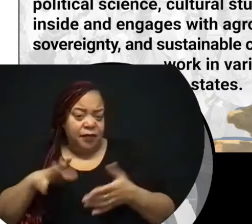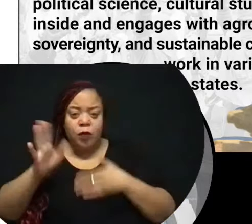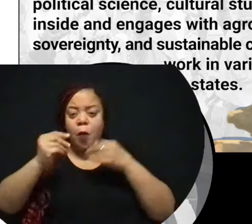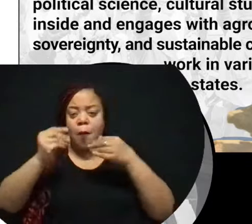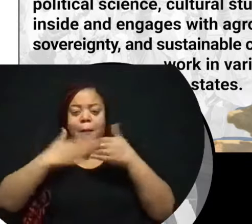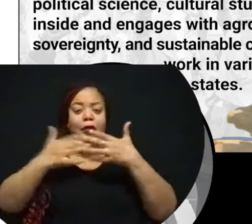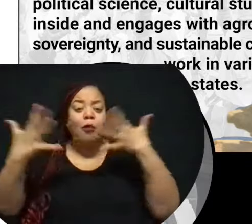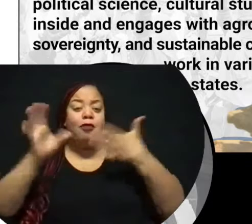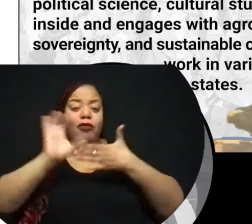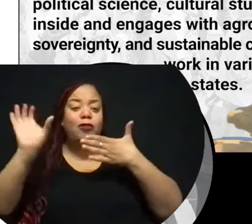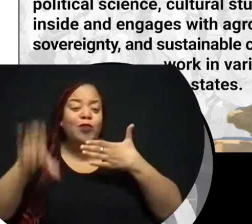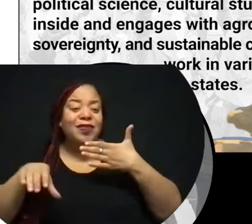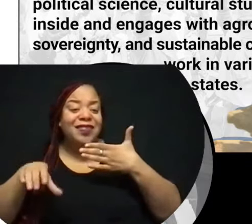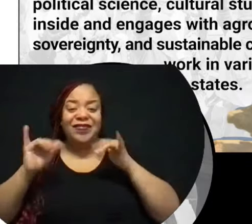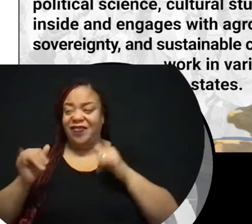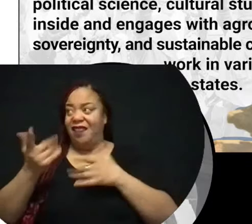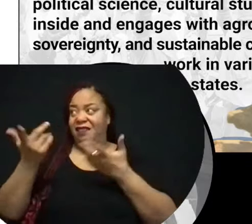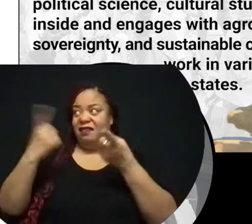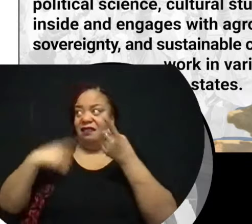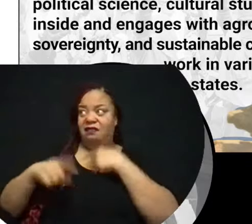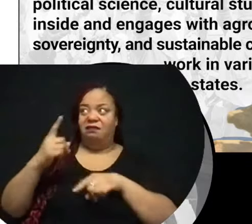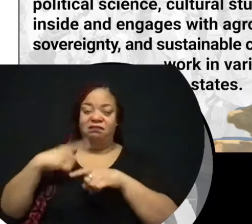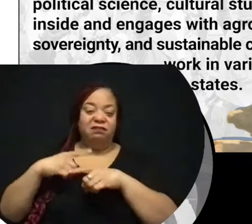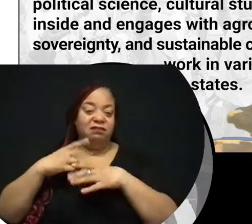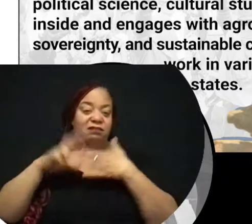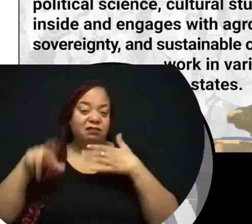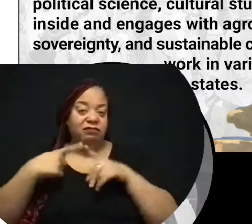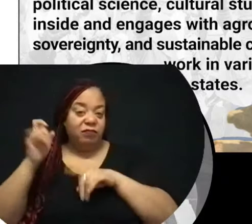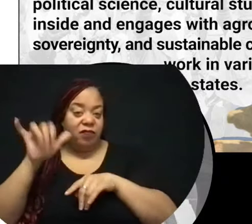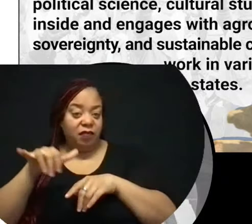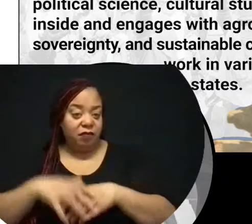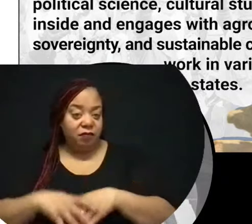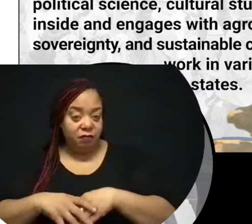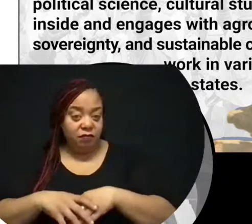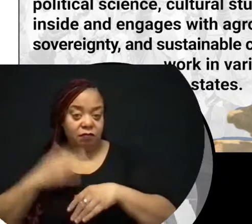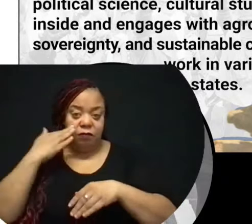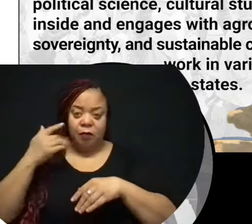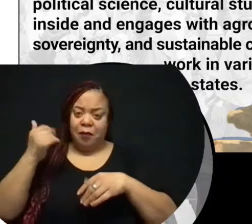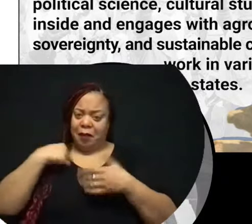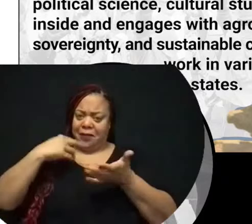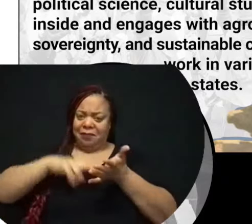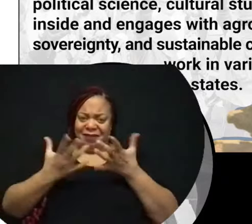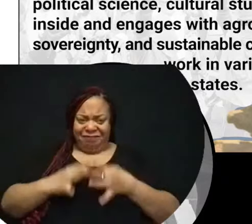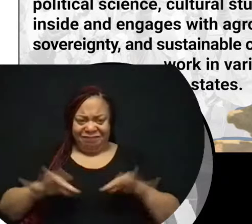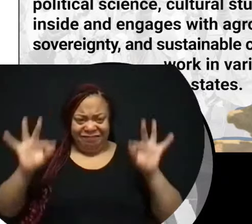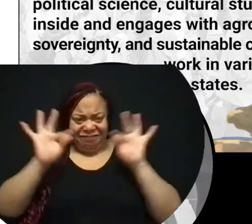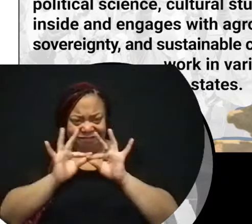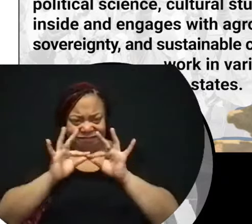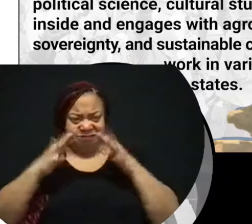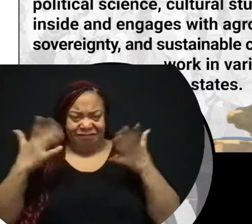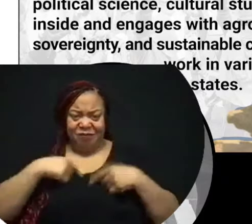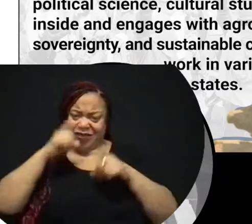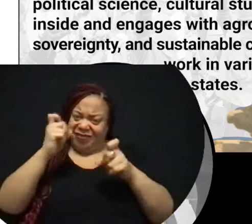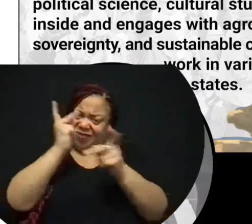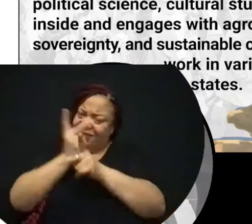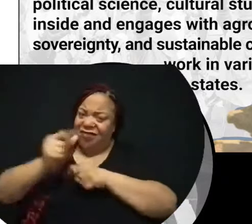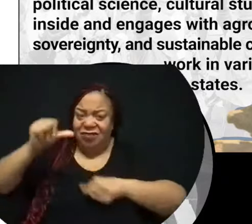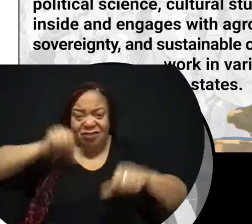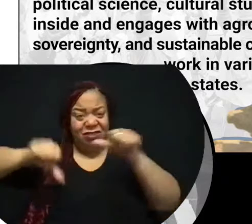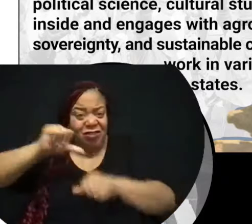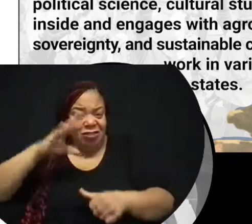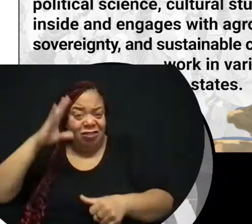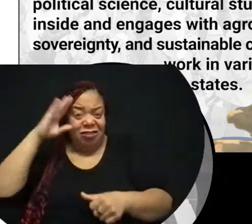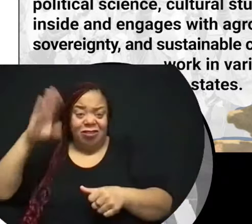community isn't able to provide the kind of support that it needed and the prisons ain't budget, ultimately it does come back down